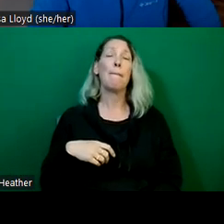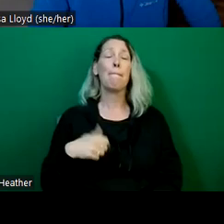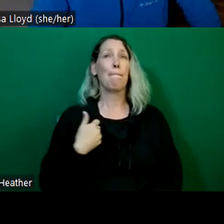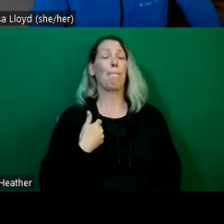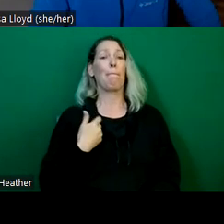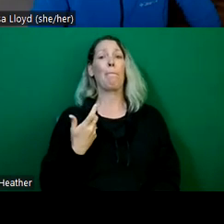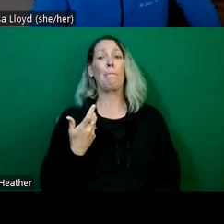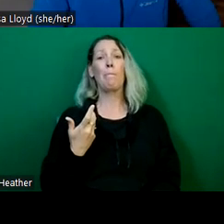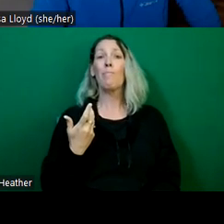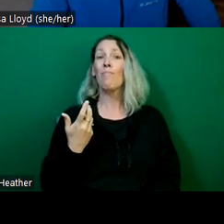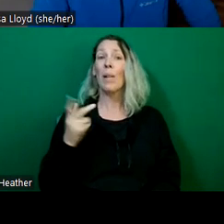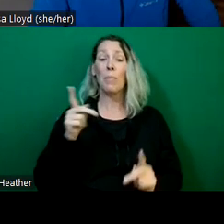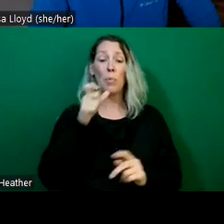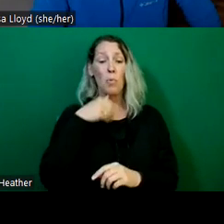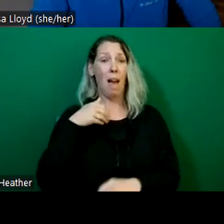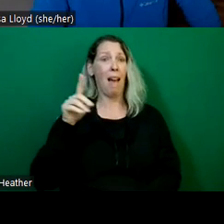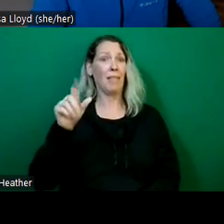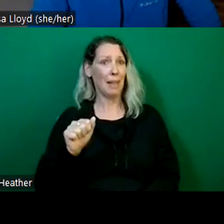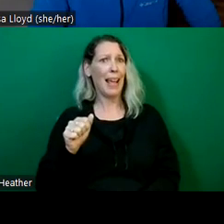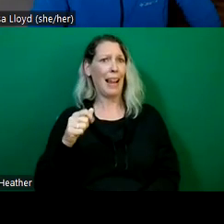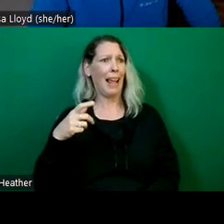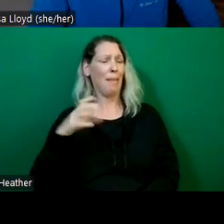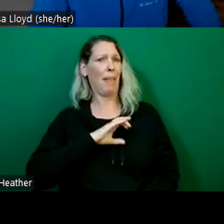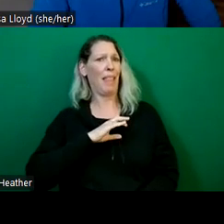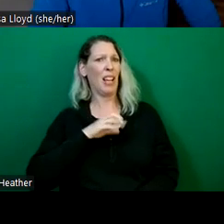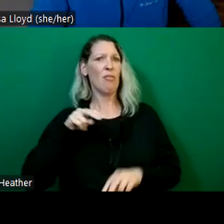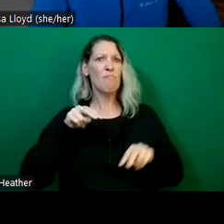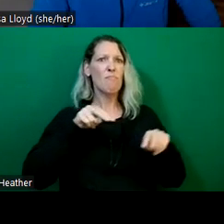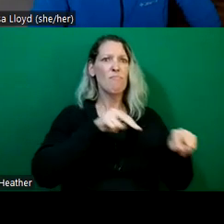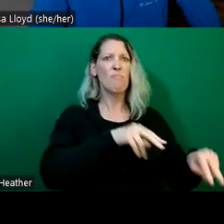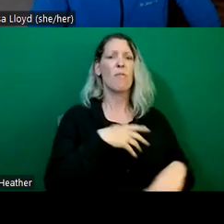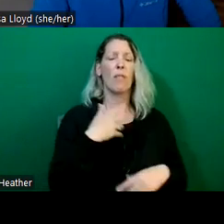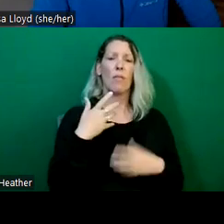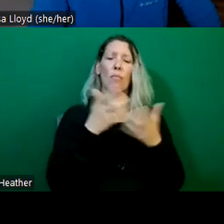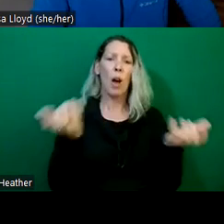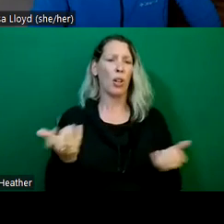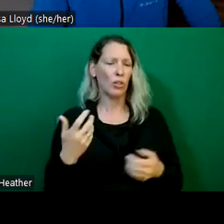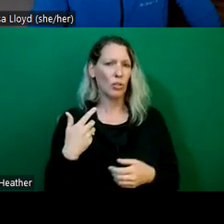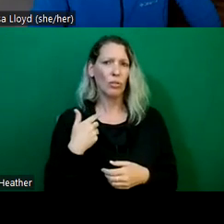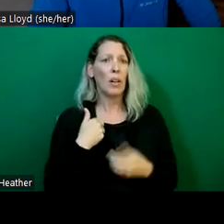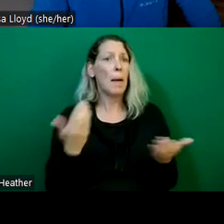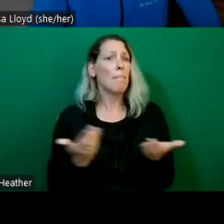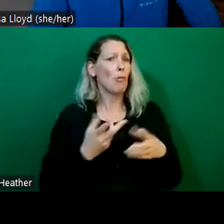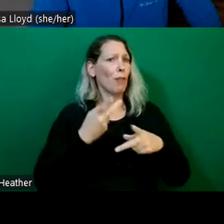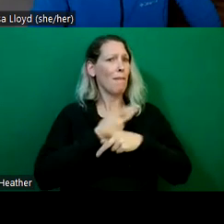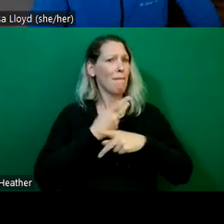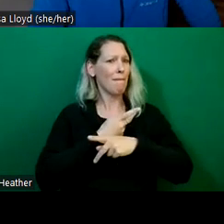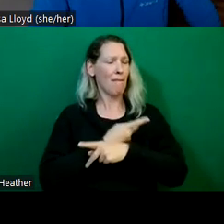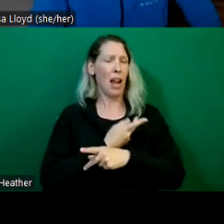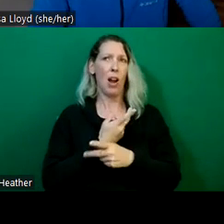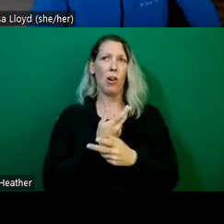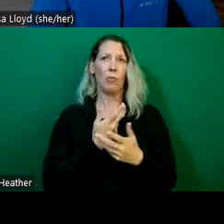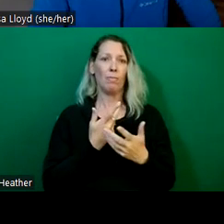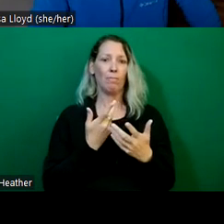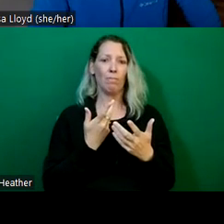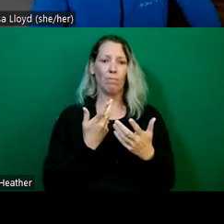folks with disabilities are really over-policed, and I am here to figure out a way